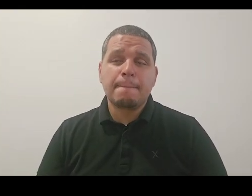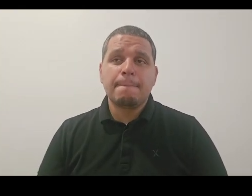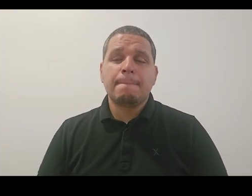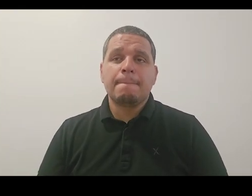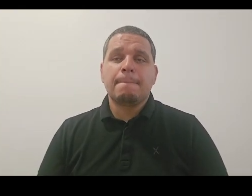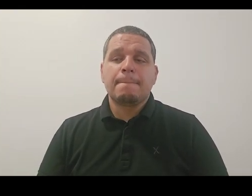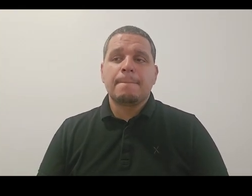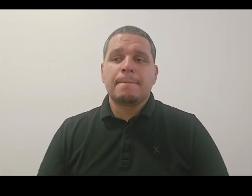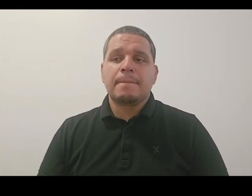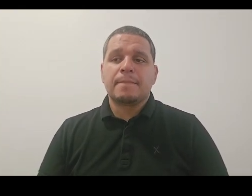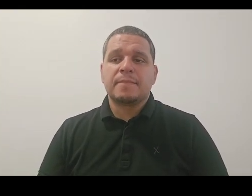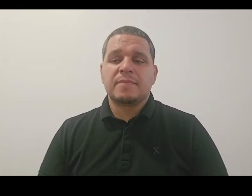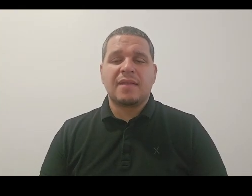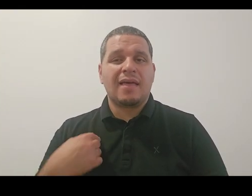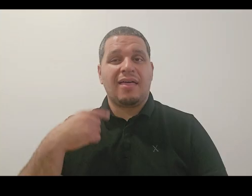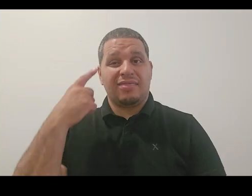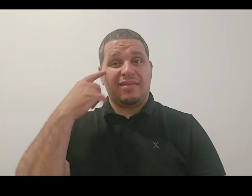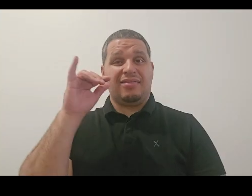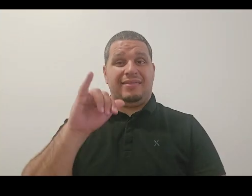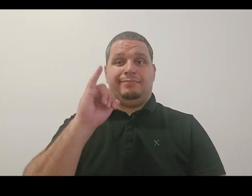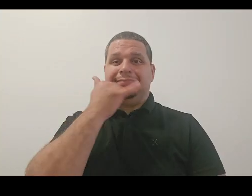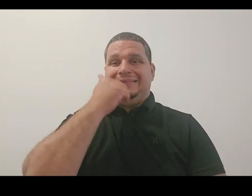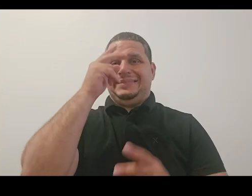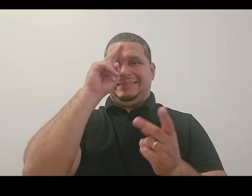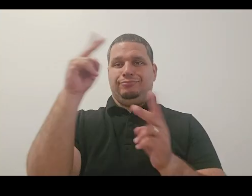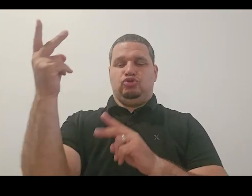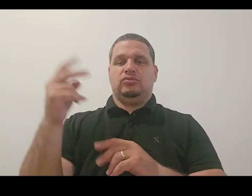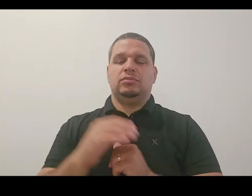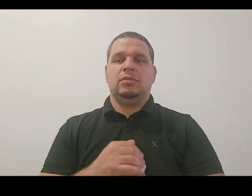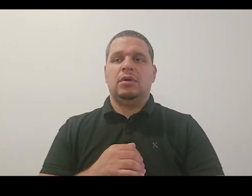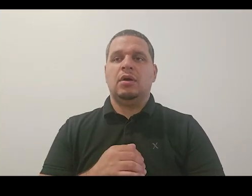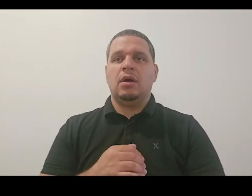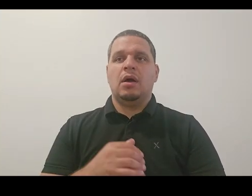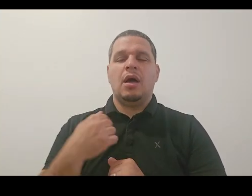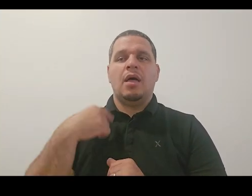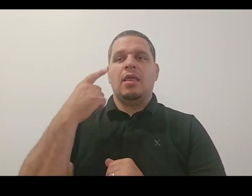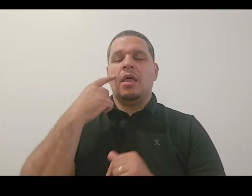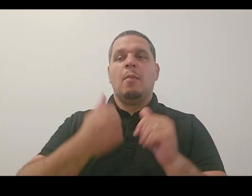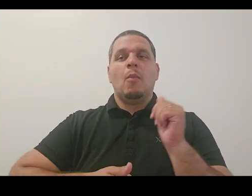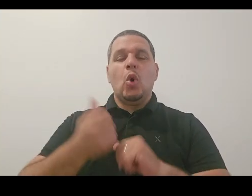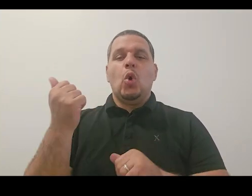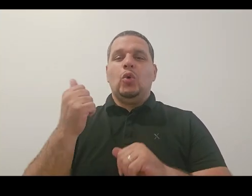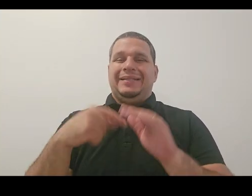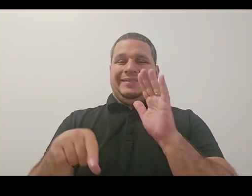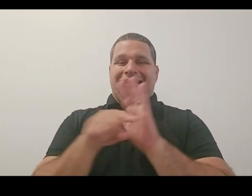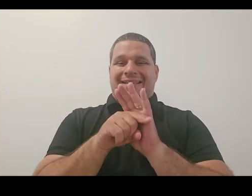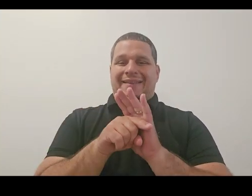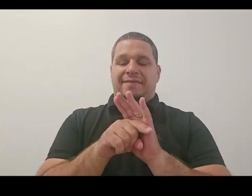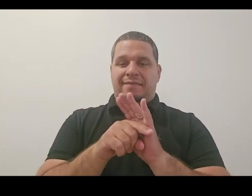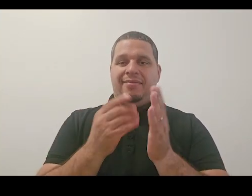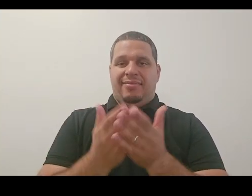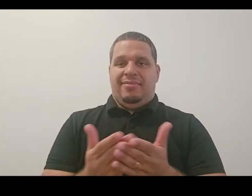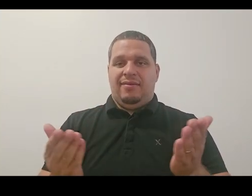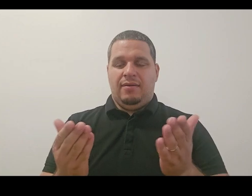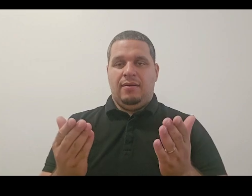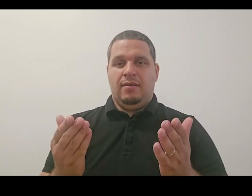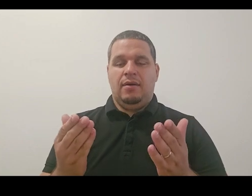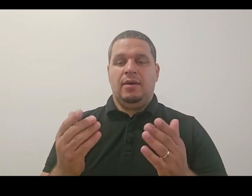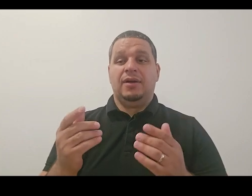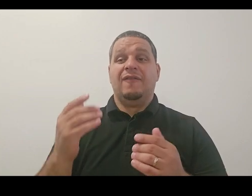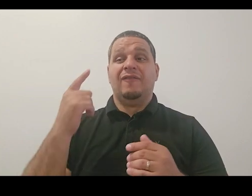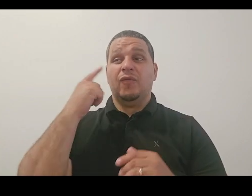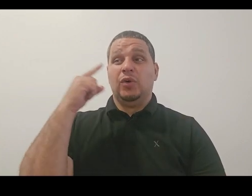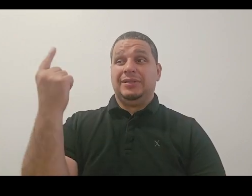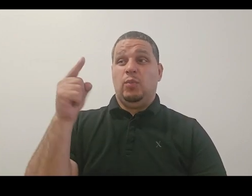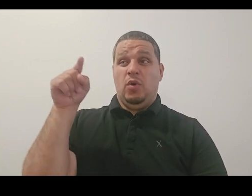think those misconceptions that I think the most destructive thing about that is that